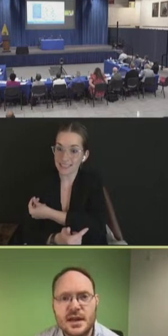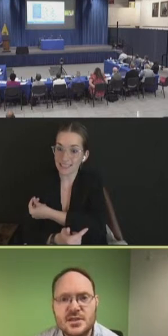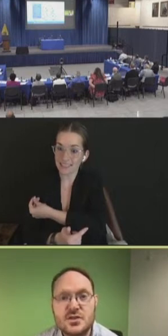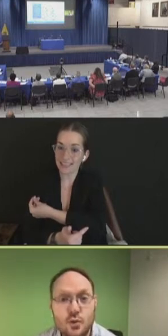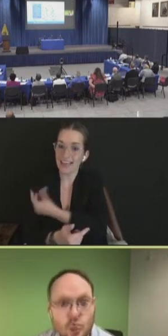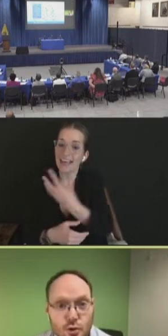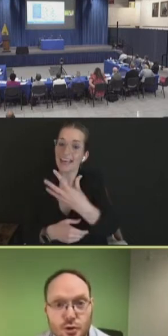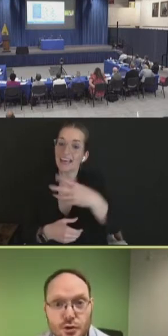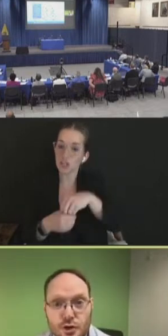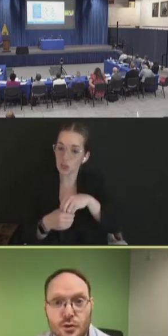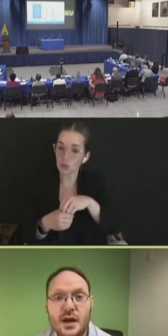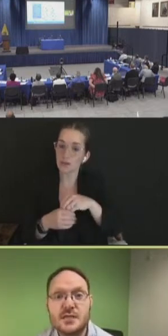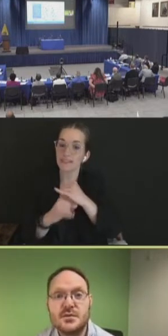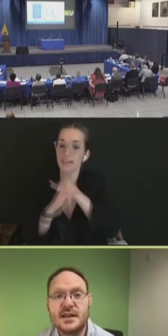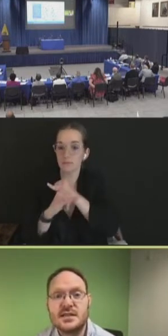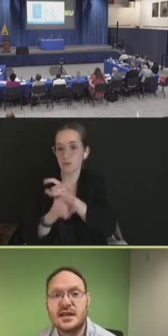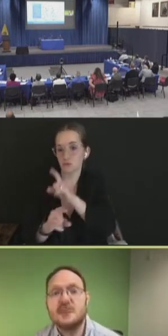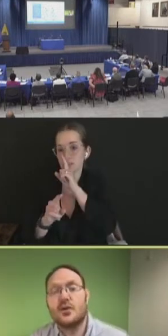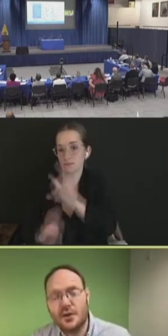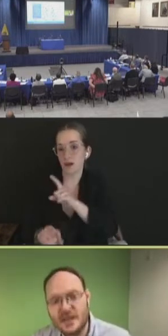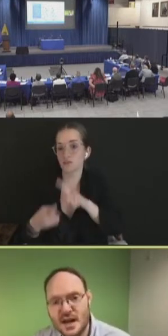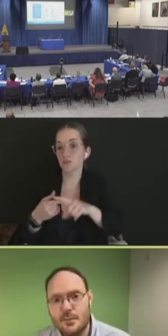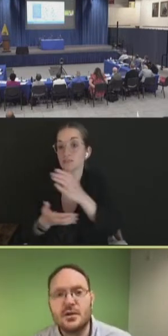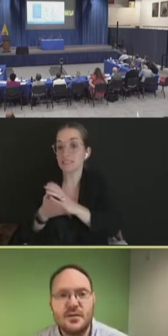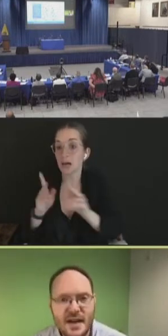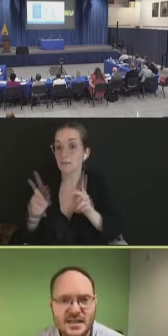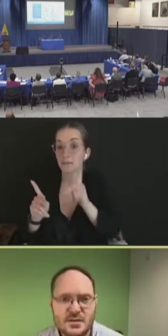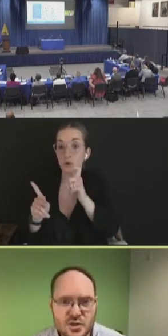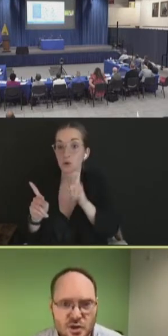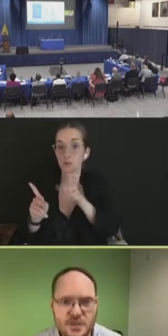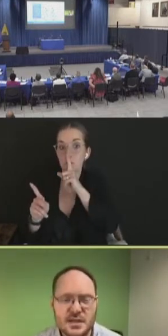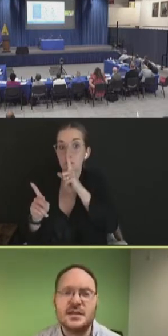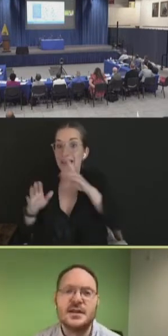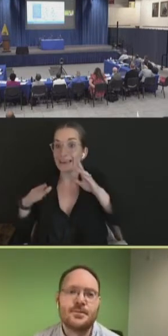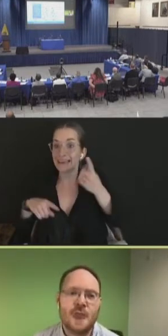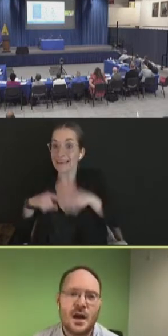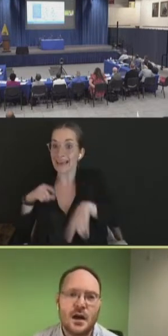of populations who couldn't otherwise be vaccinated. So, for example, the vast